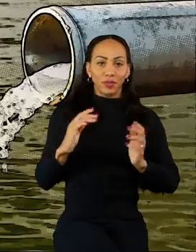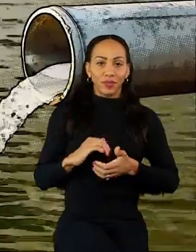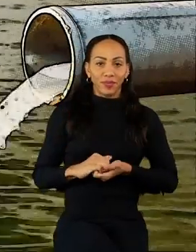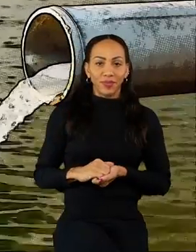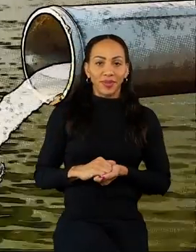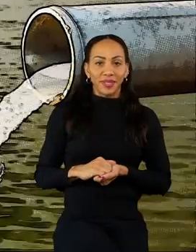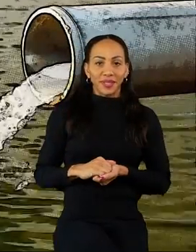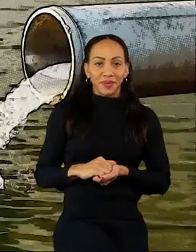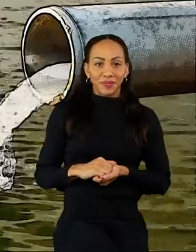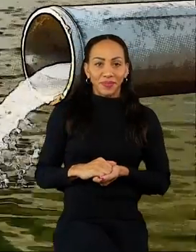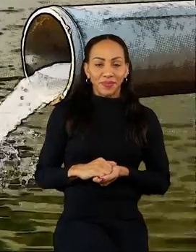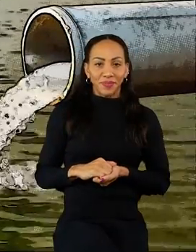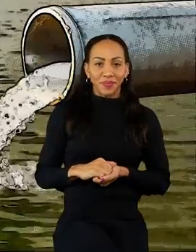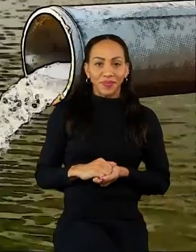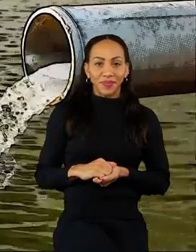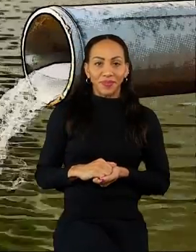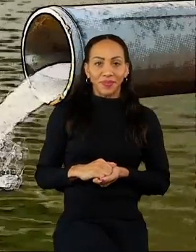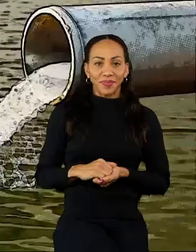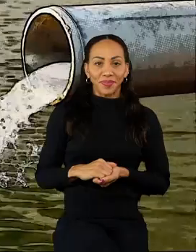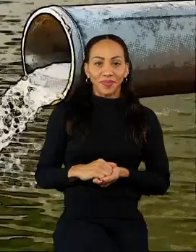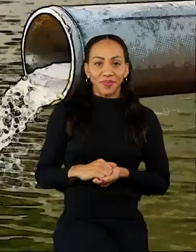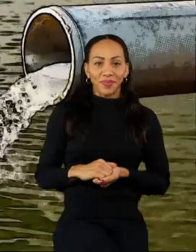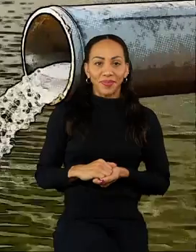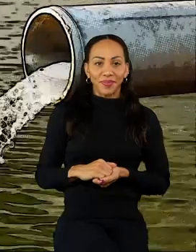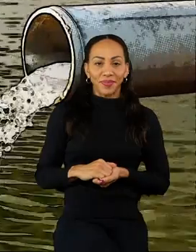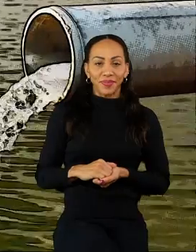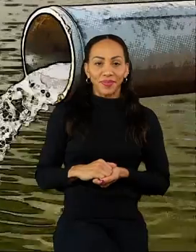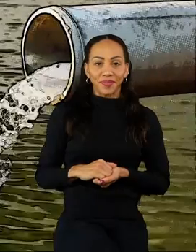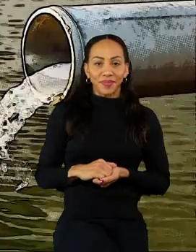And you're working just this one screen, of course, in the situation.